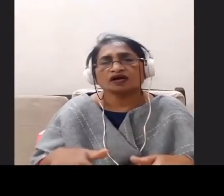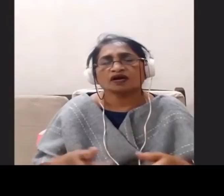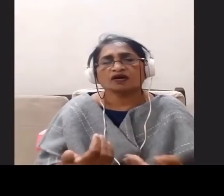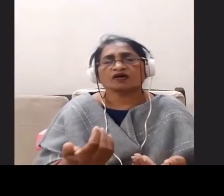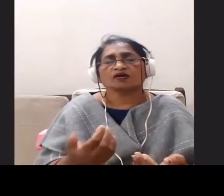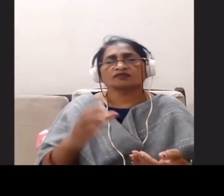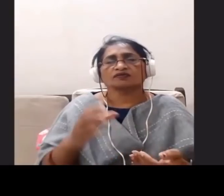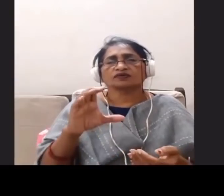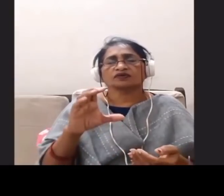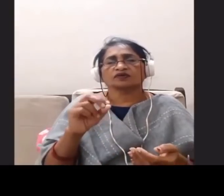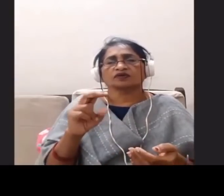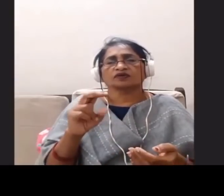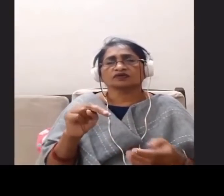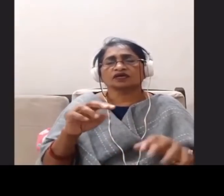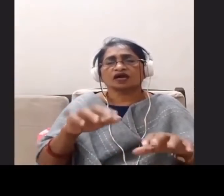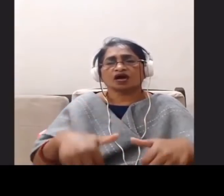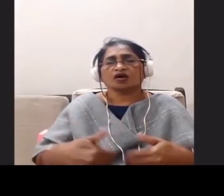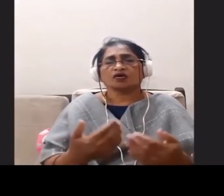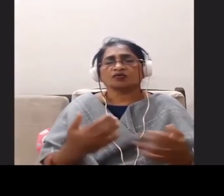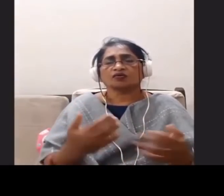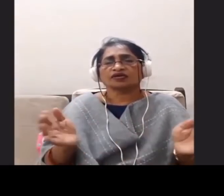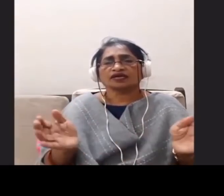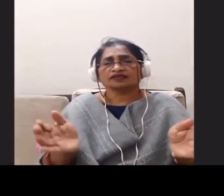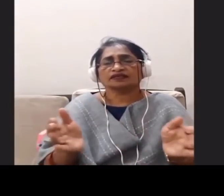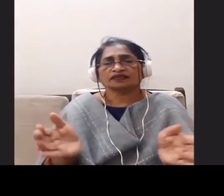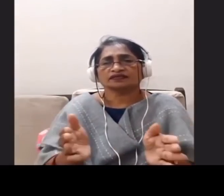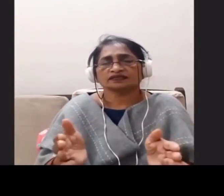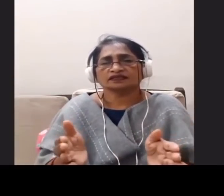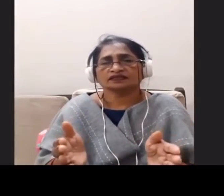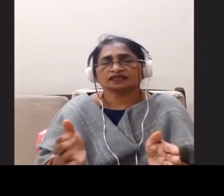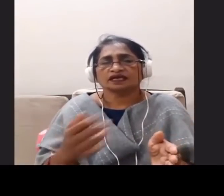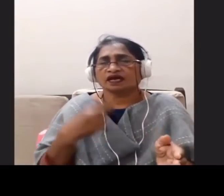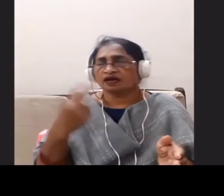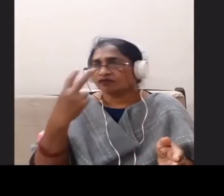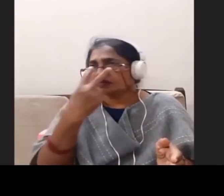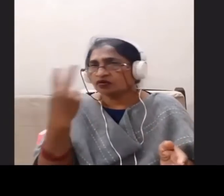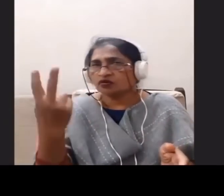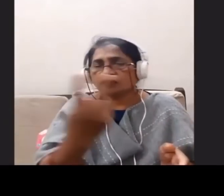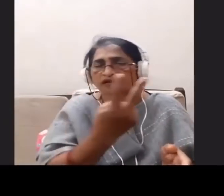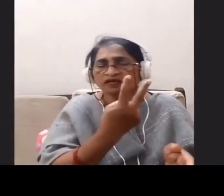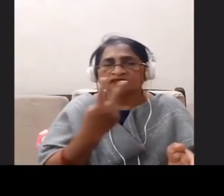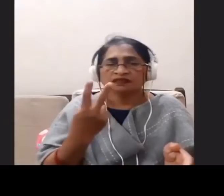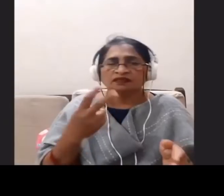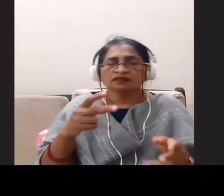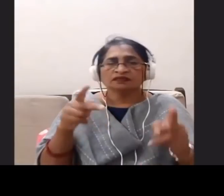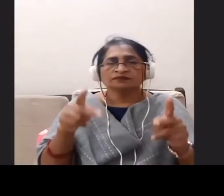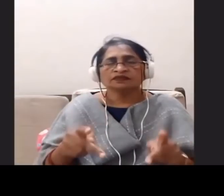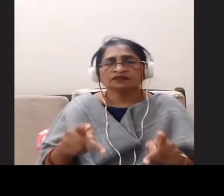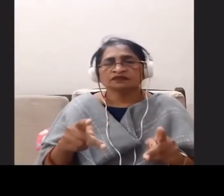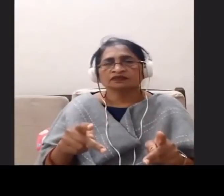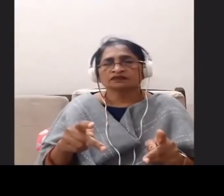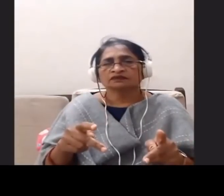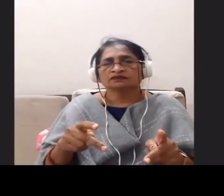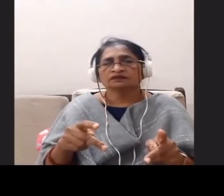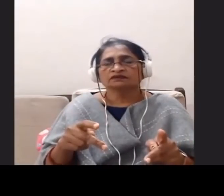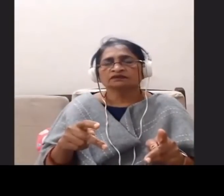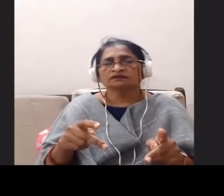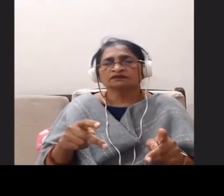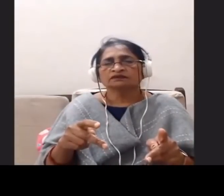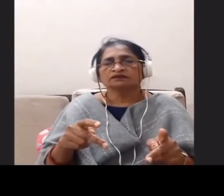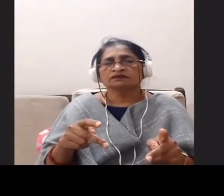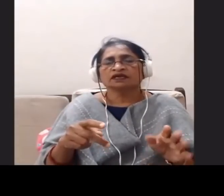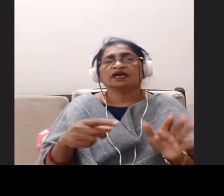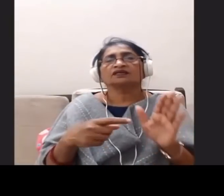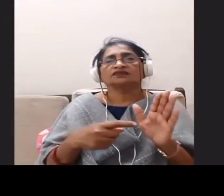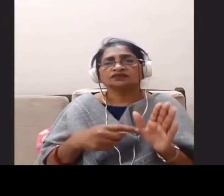formal. It's about how you engage, how you lobby, how you make your case heard in the places that it matter. And so therefore,